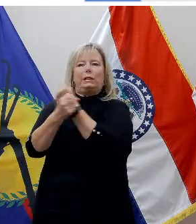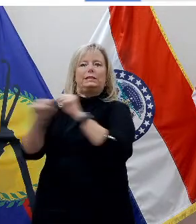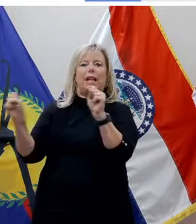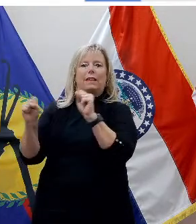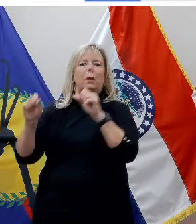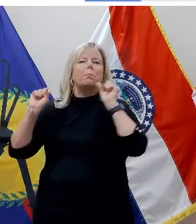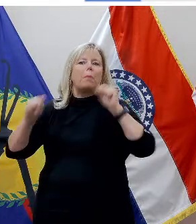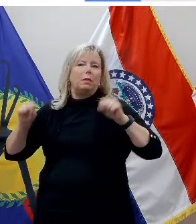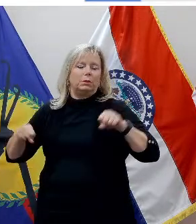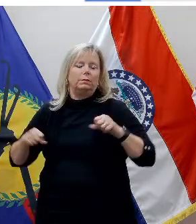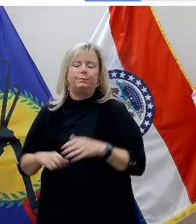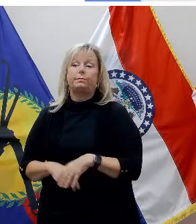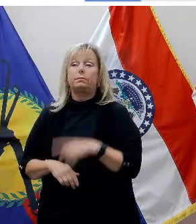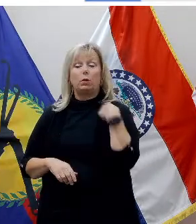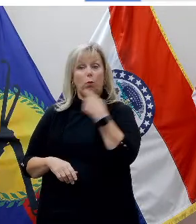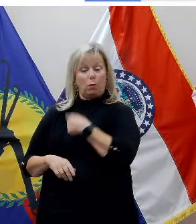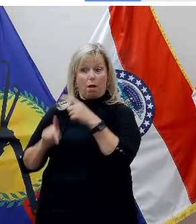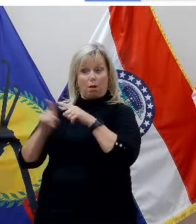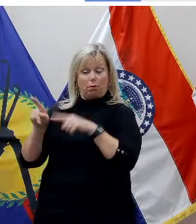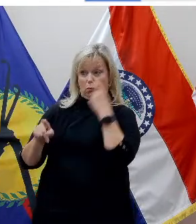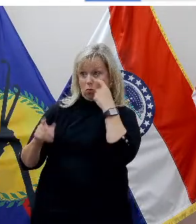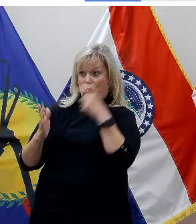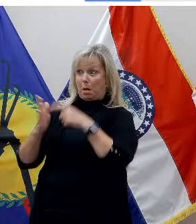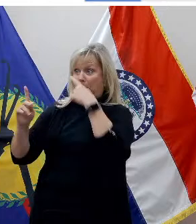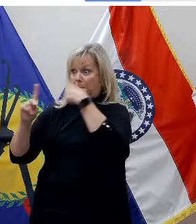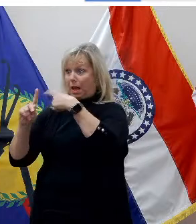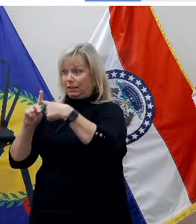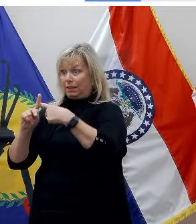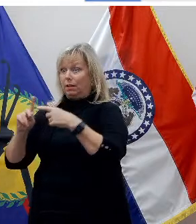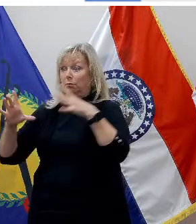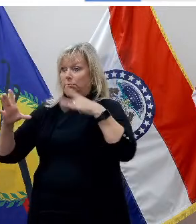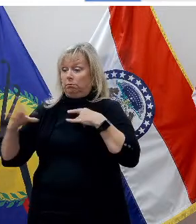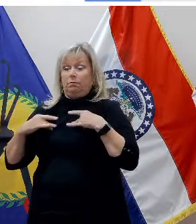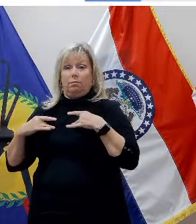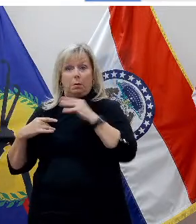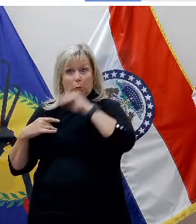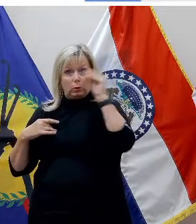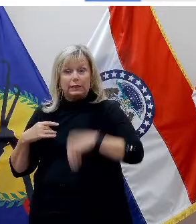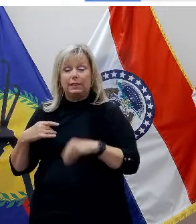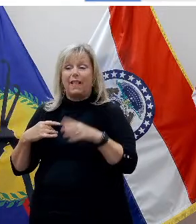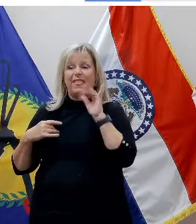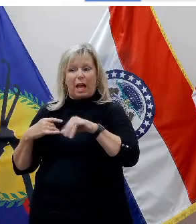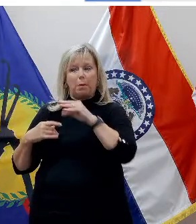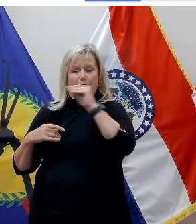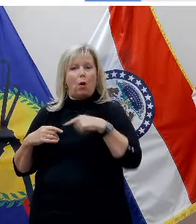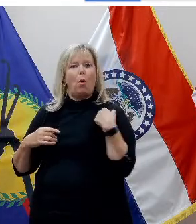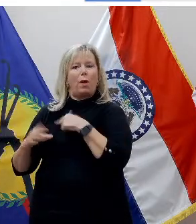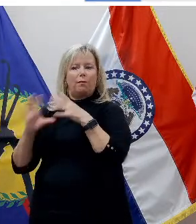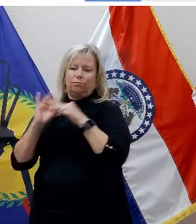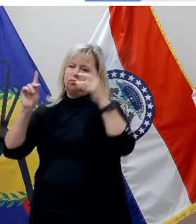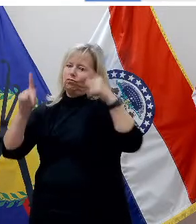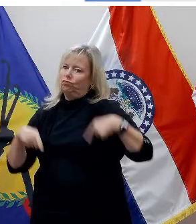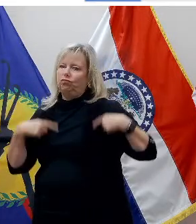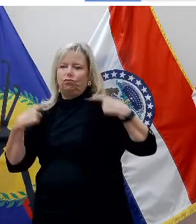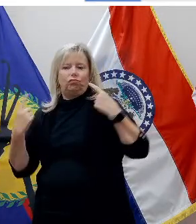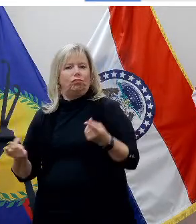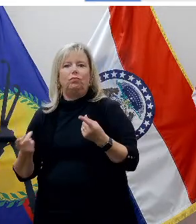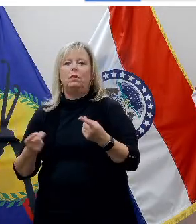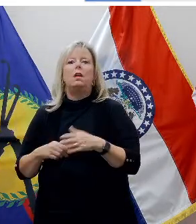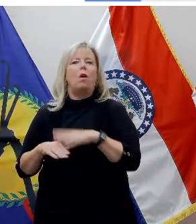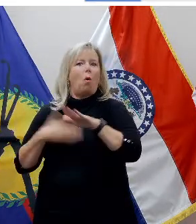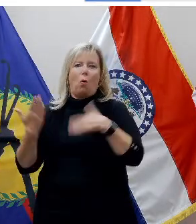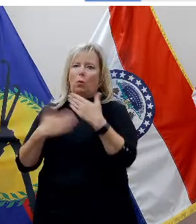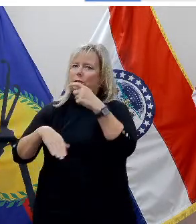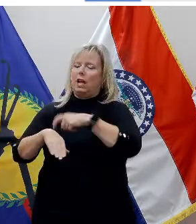possible. We also are showing our testing positivity rate. This is a rate that we've been talking about in this pandemic for the entire